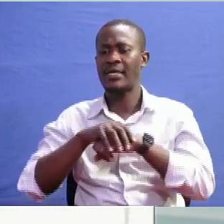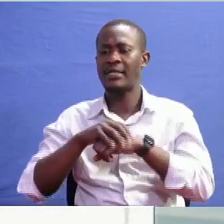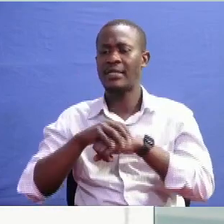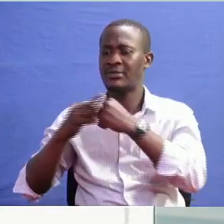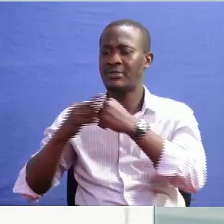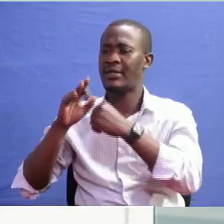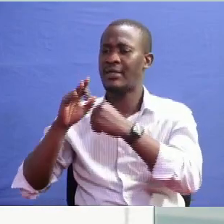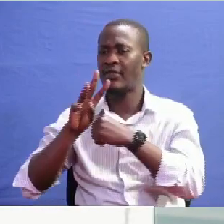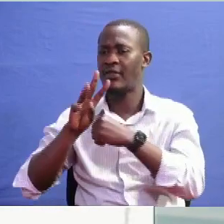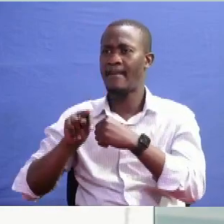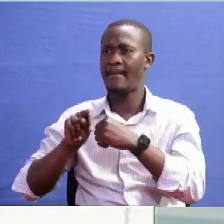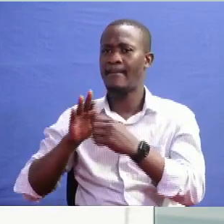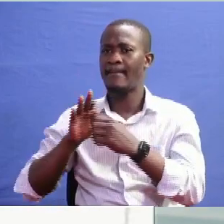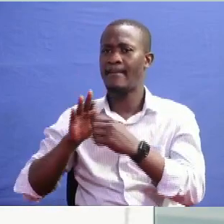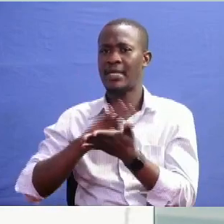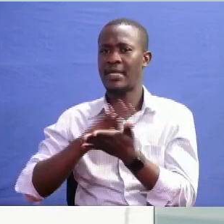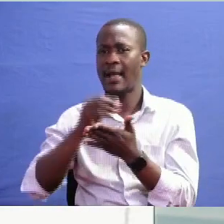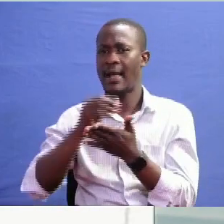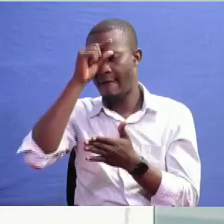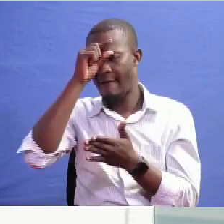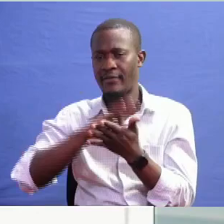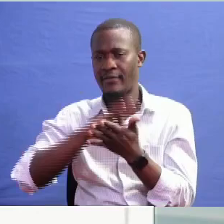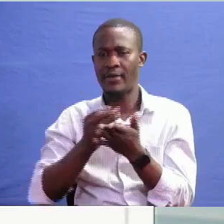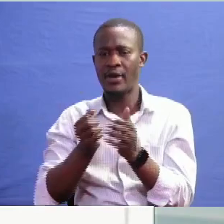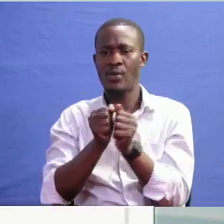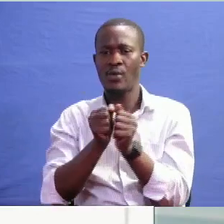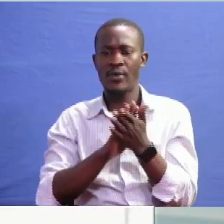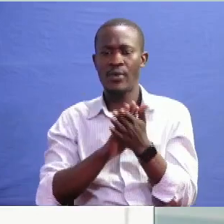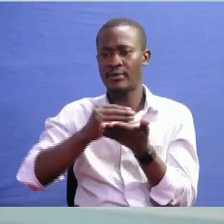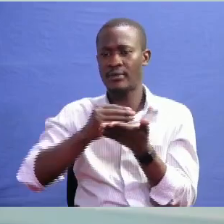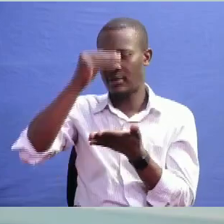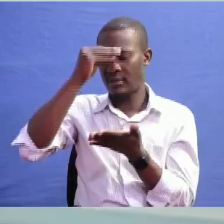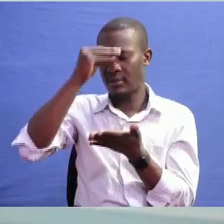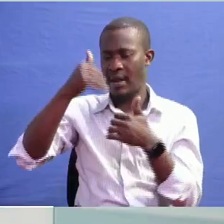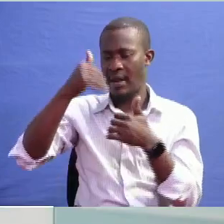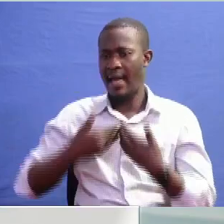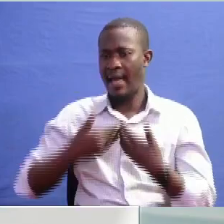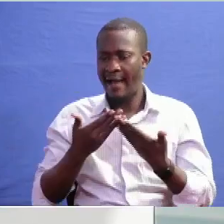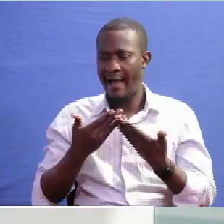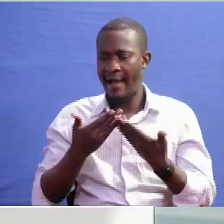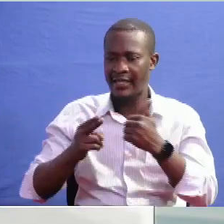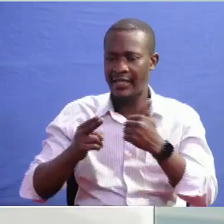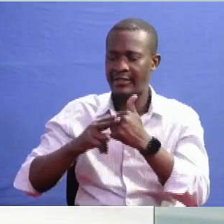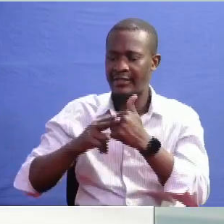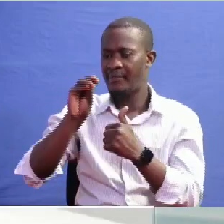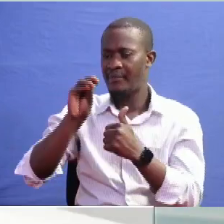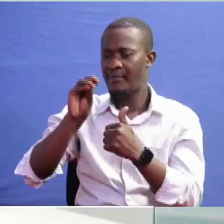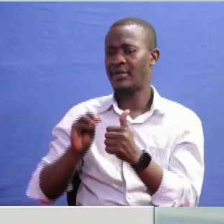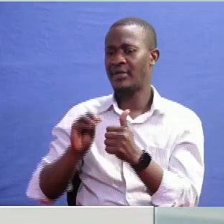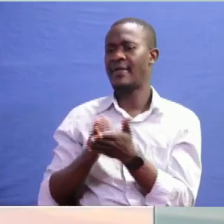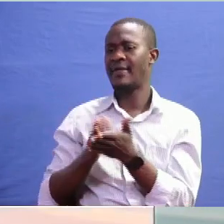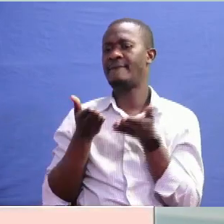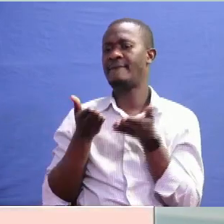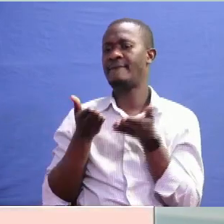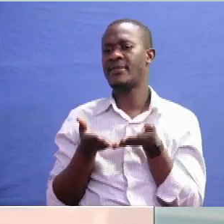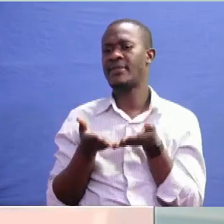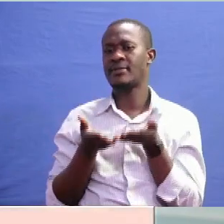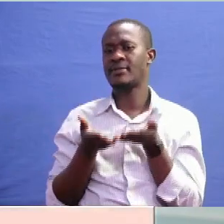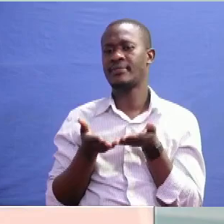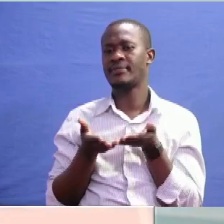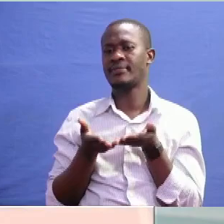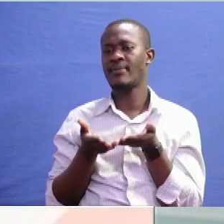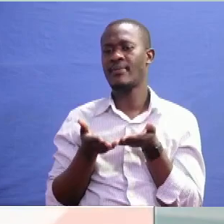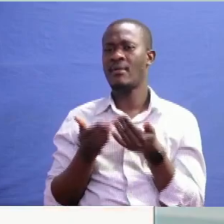93% government funding, with the student bearing 7% of that. Well, this